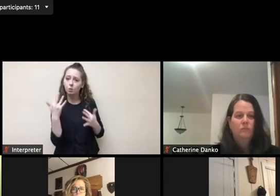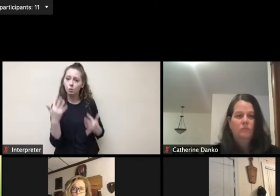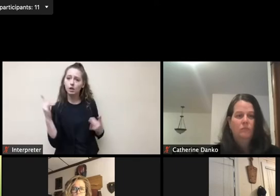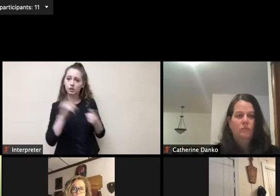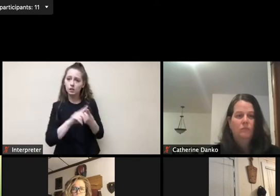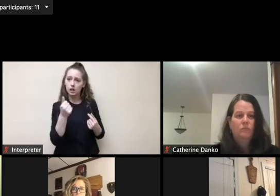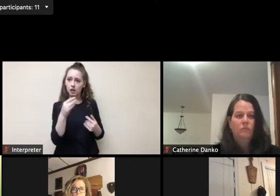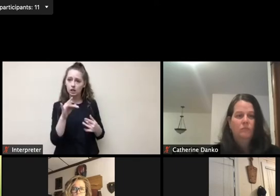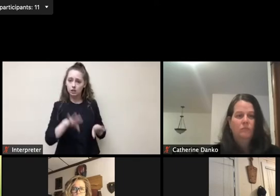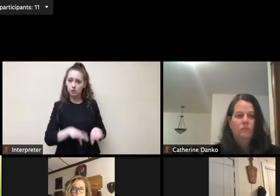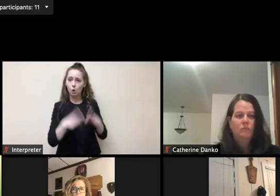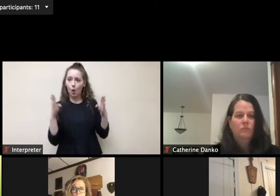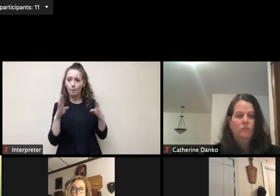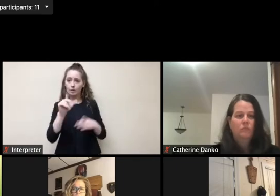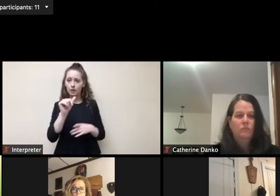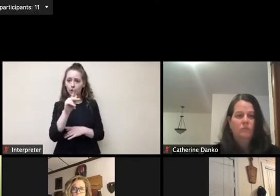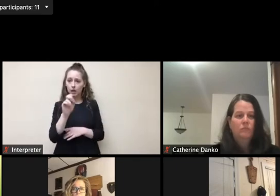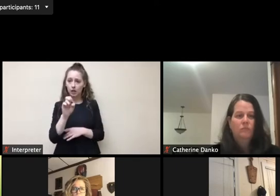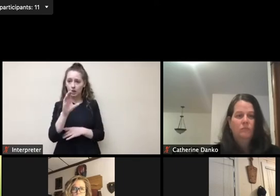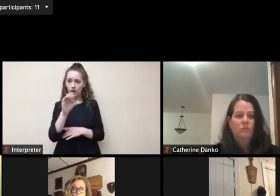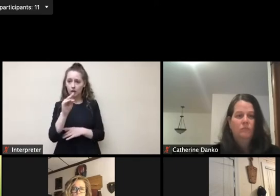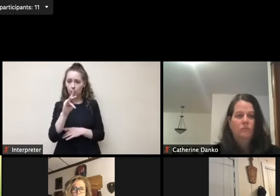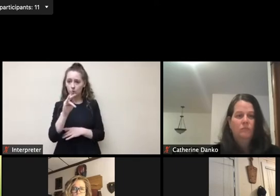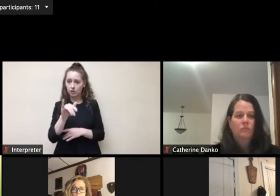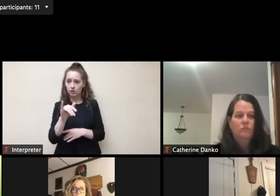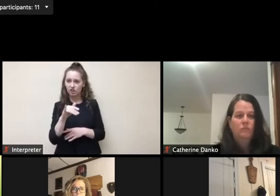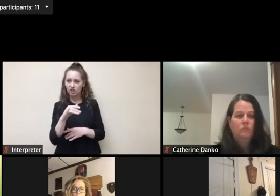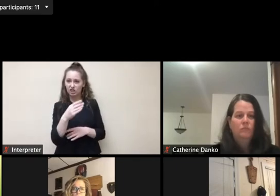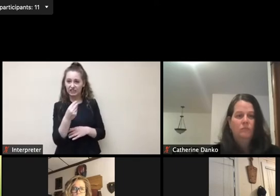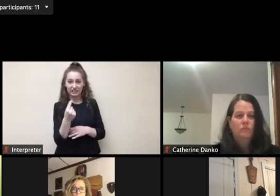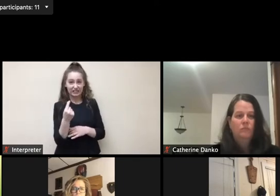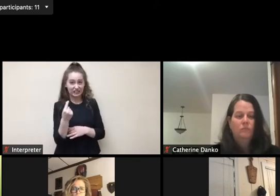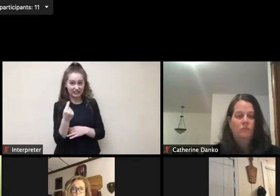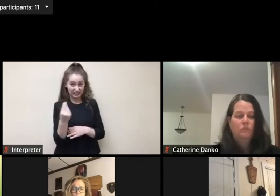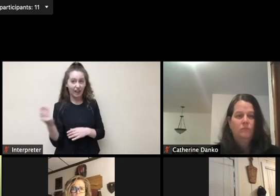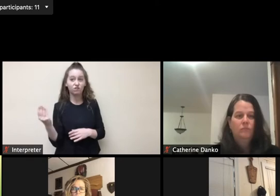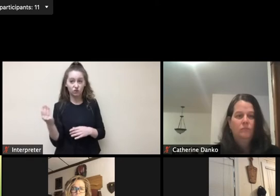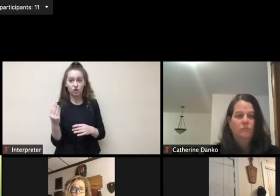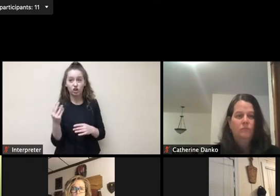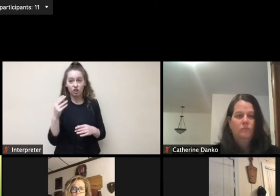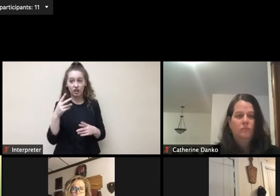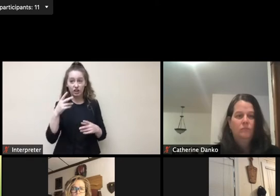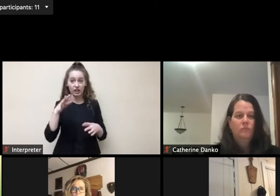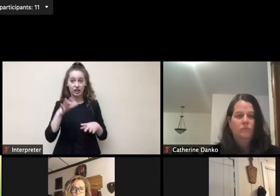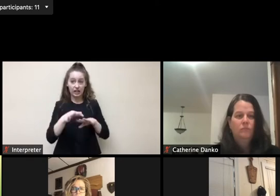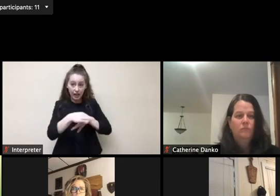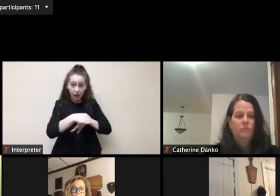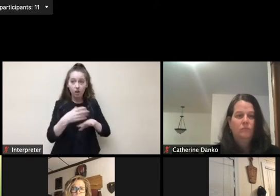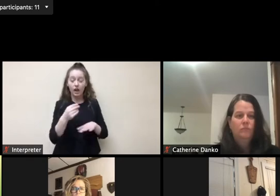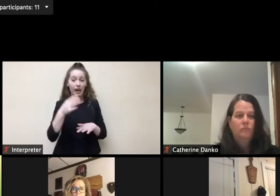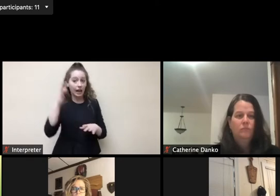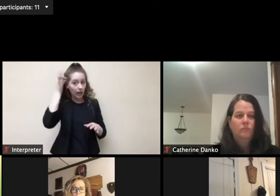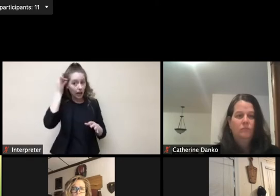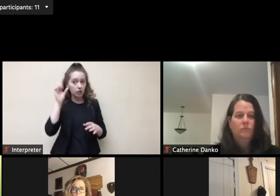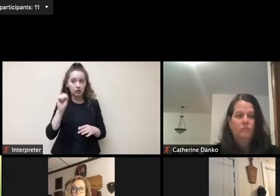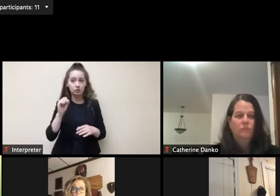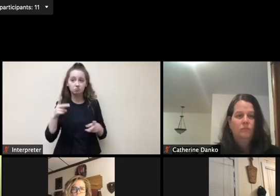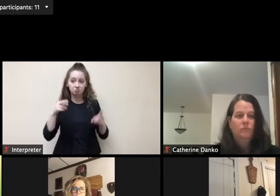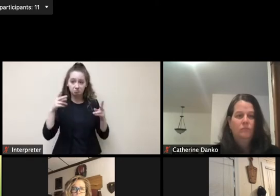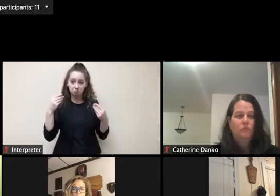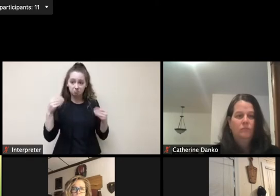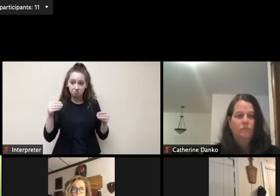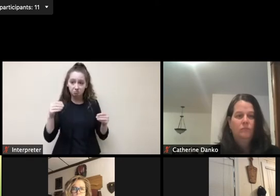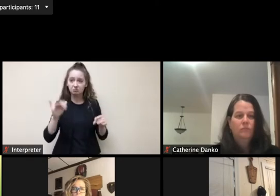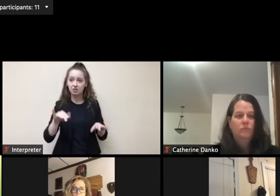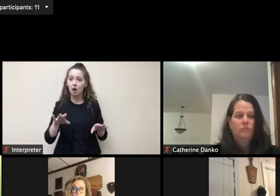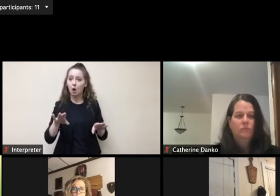open in Lake County? There are several nail and hair salons open, along with restaurants like Top Notch, it said, that opened up their dining room already.